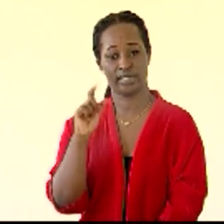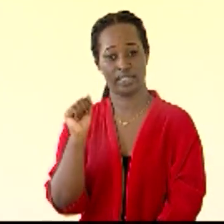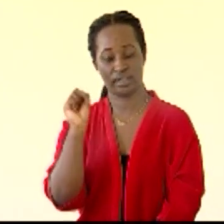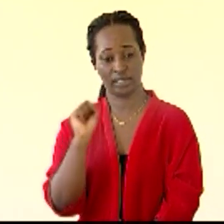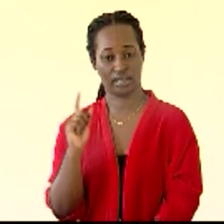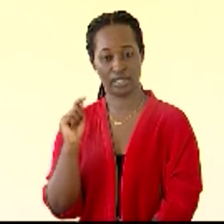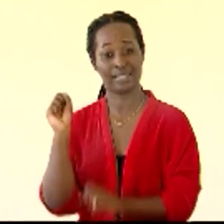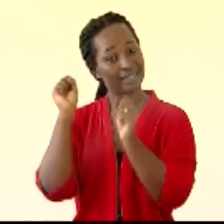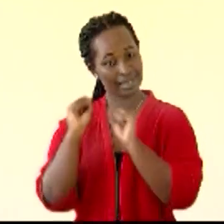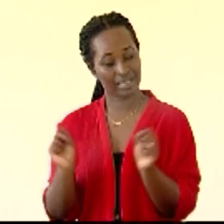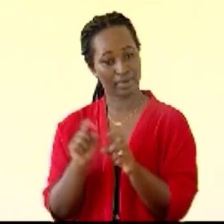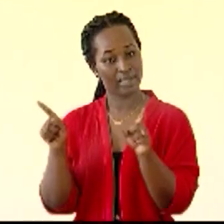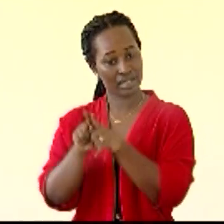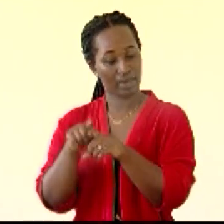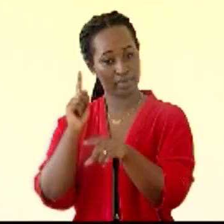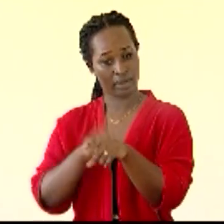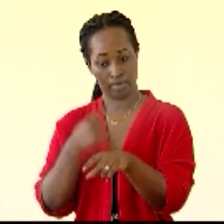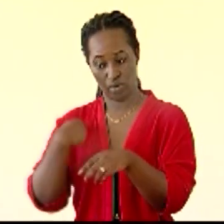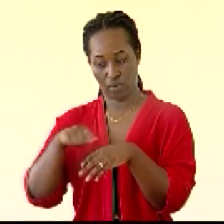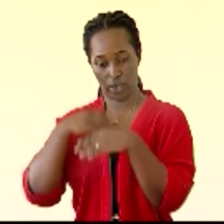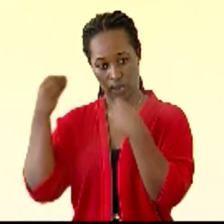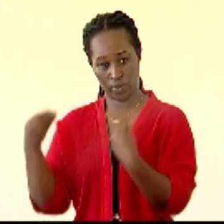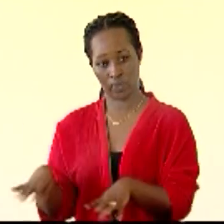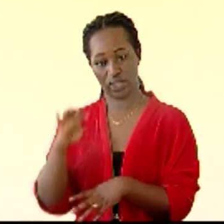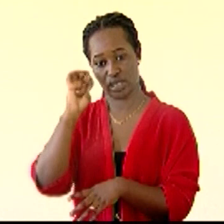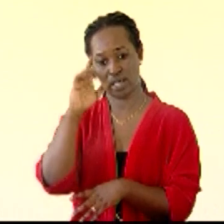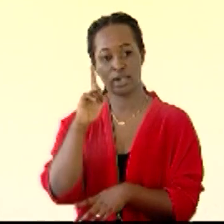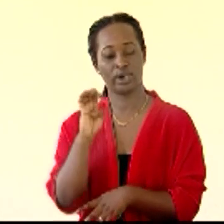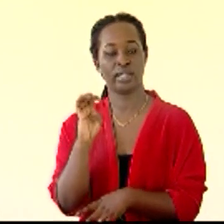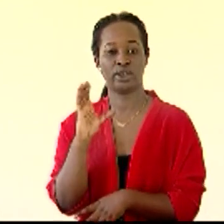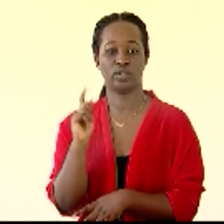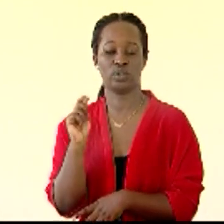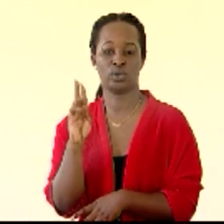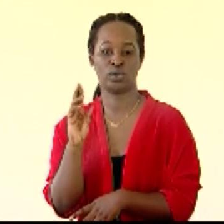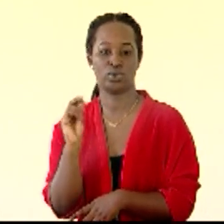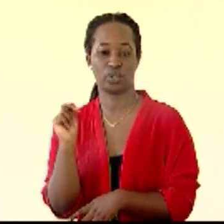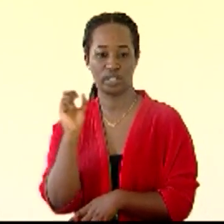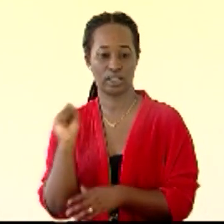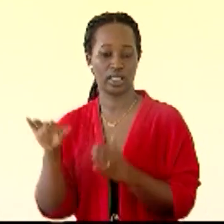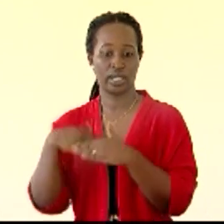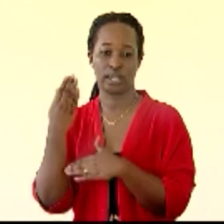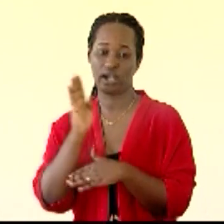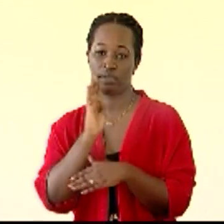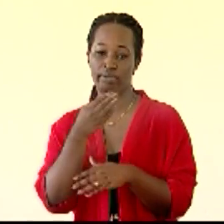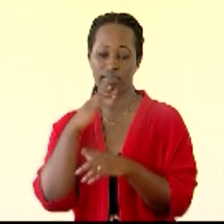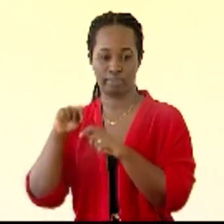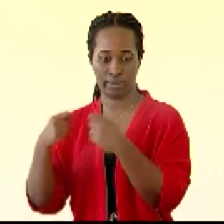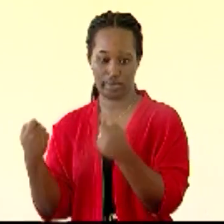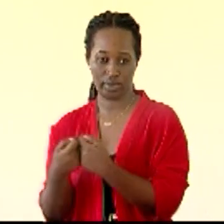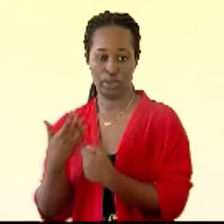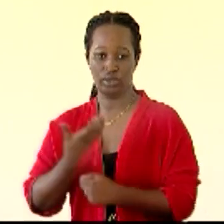At the same time, we lose electrons here. Water is being broken. So we have photolysis.